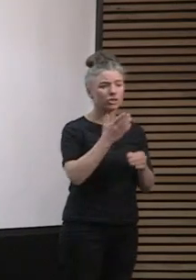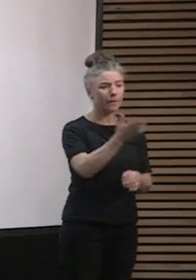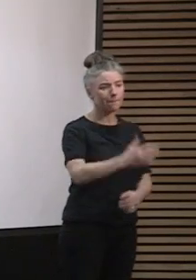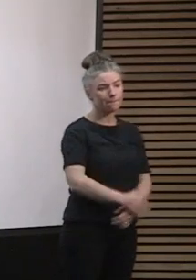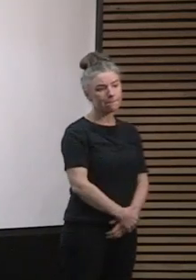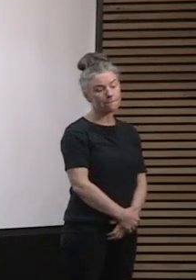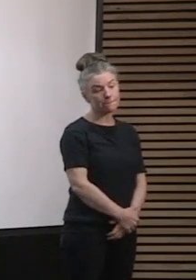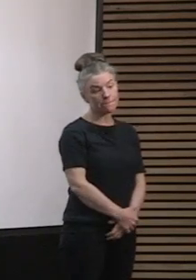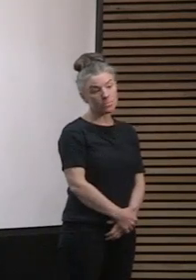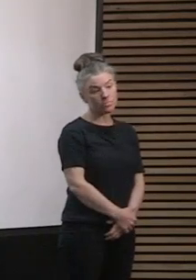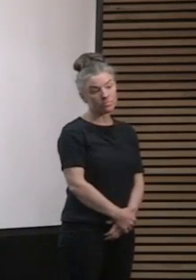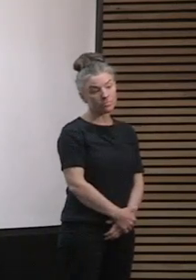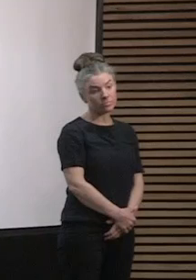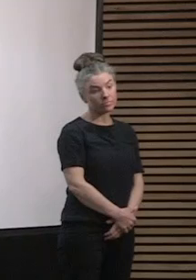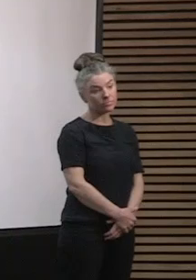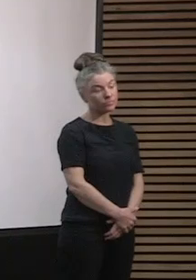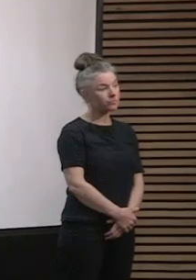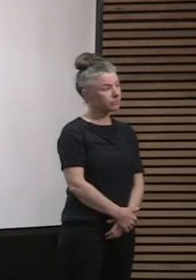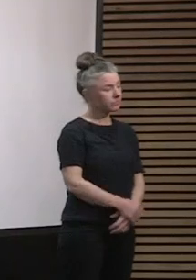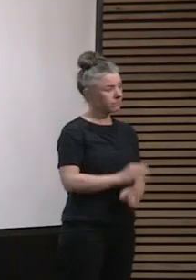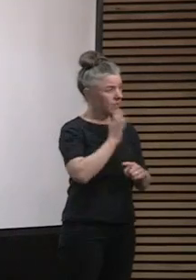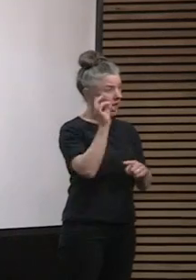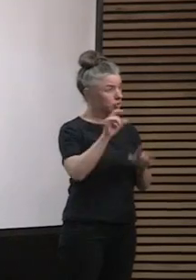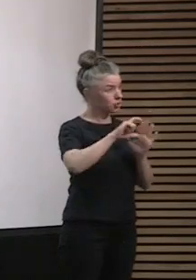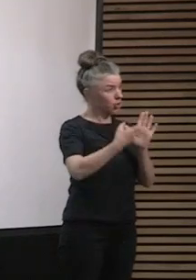Bloomfield, is there any health advice that Cabinet has decided not to follow?